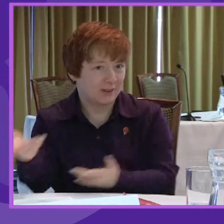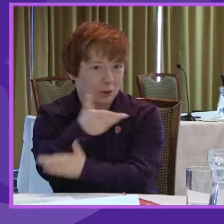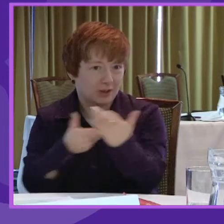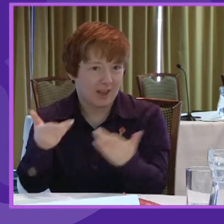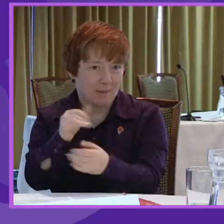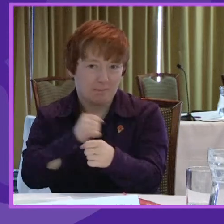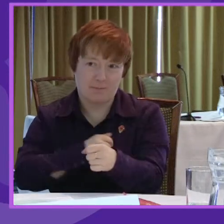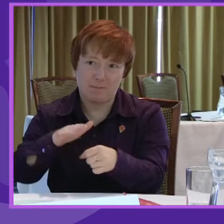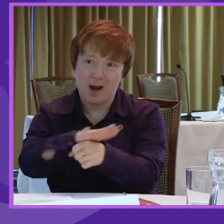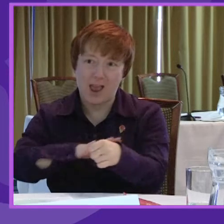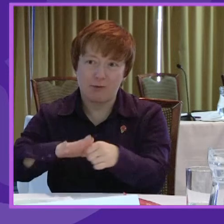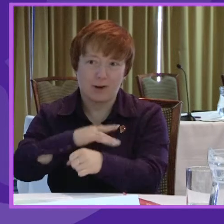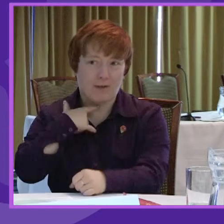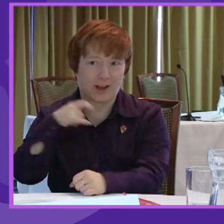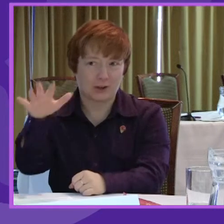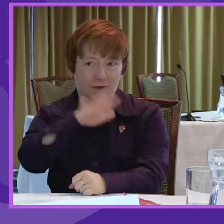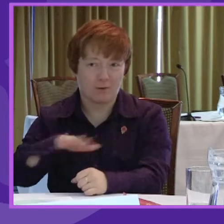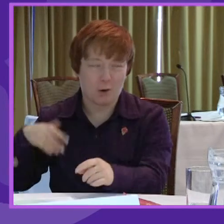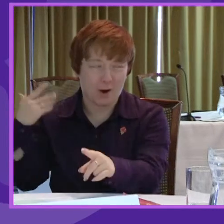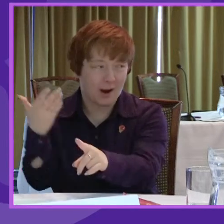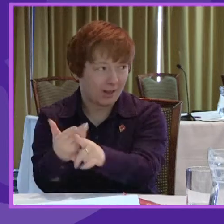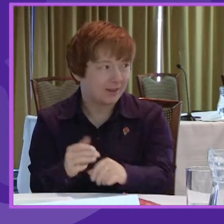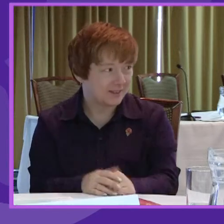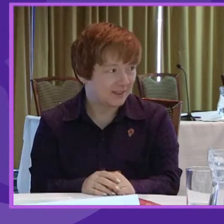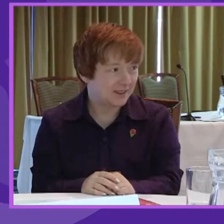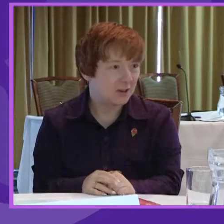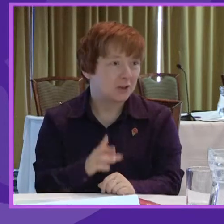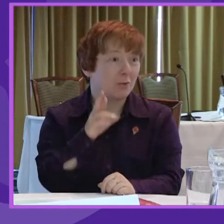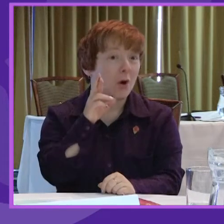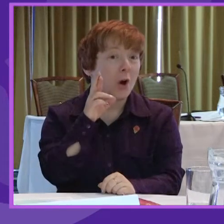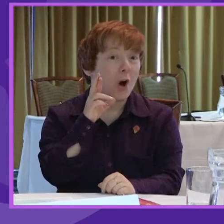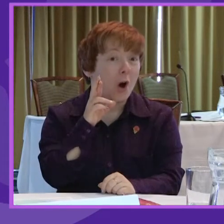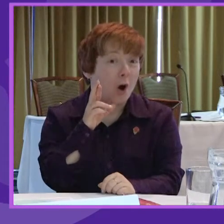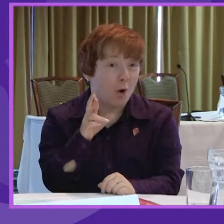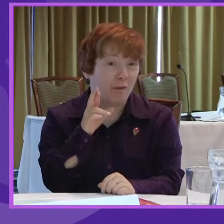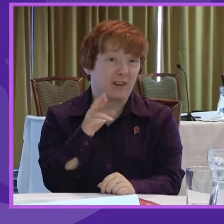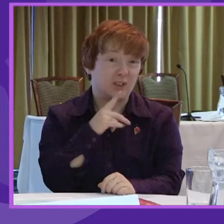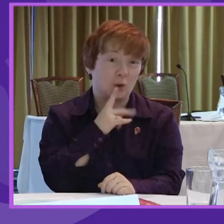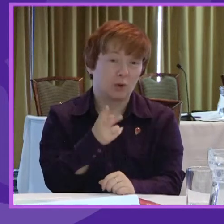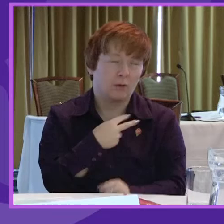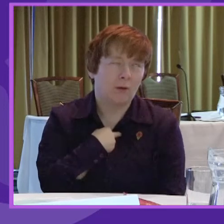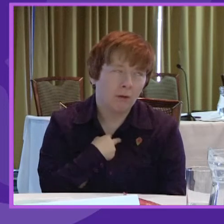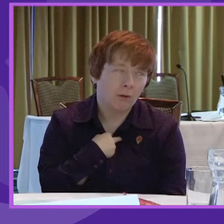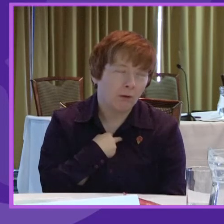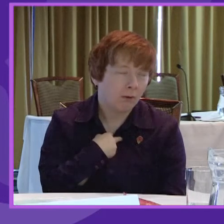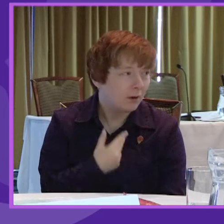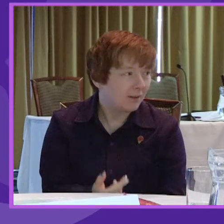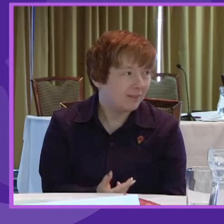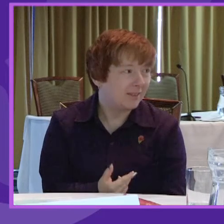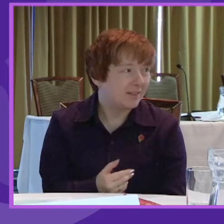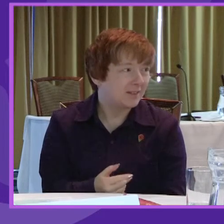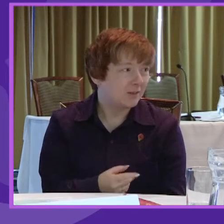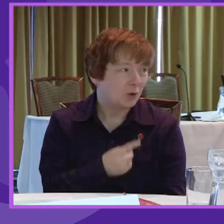the Lancashire woods. And hopefully that wasn't too much of a downer for people, not too dry. I won't wait